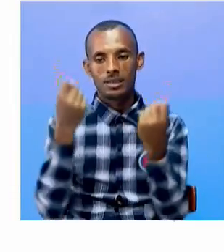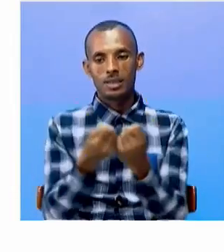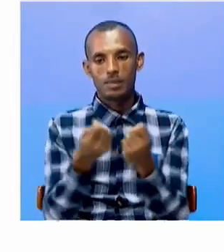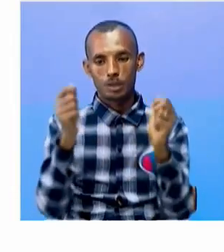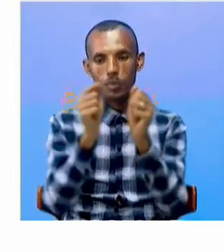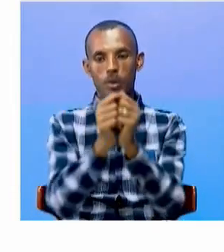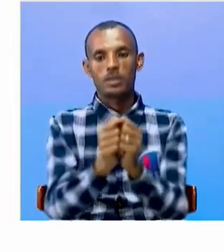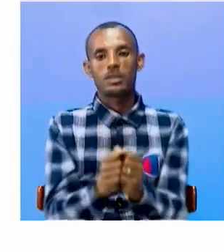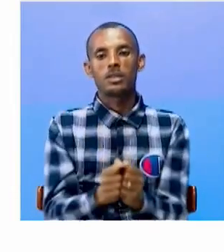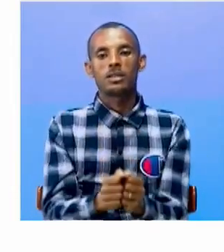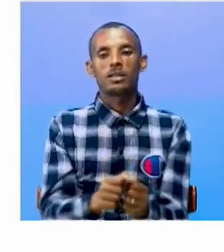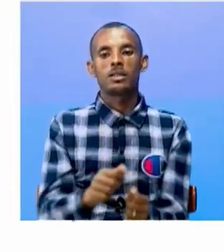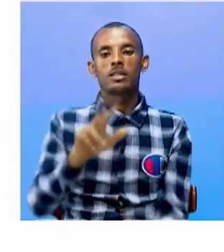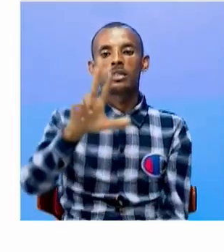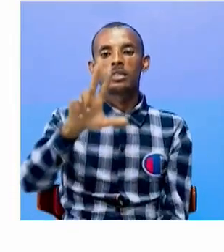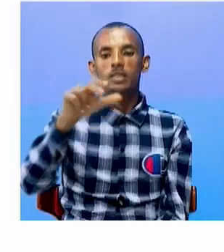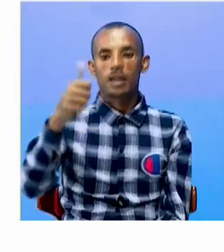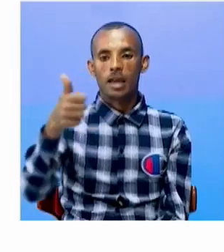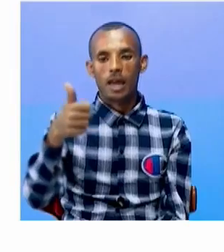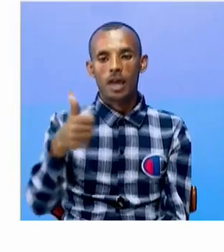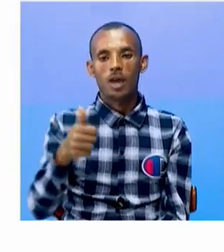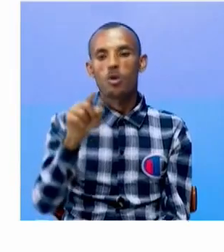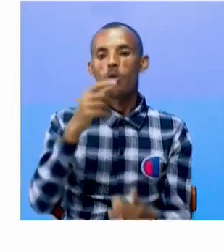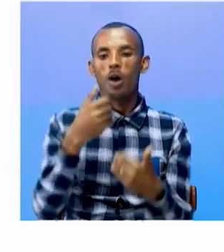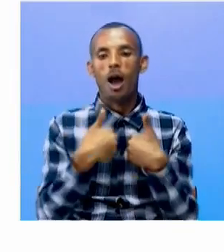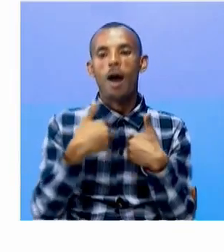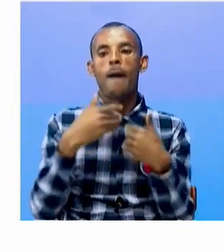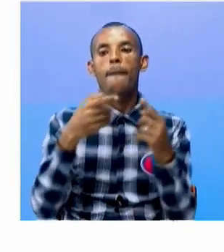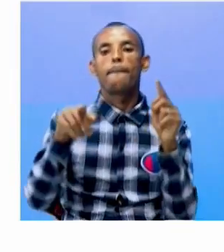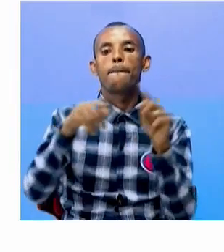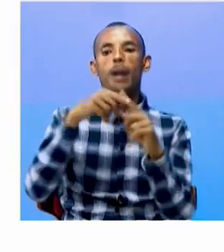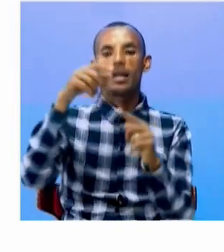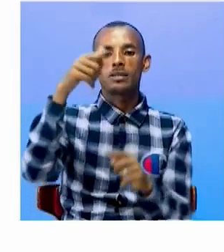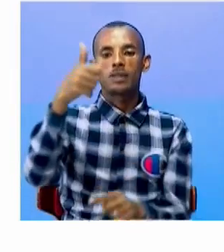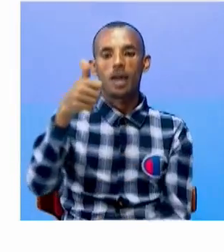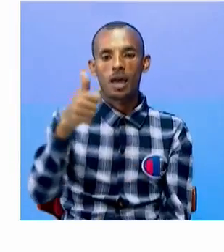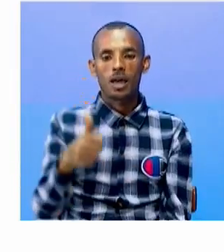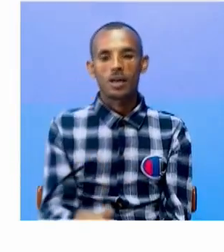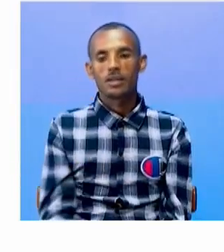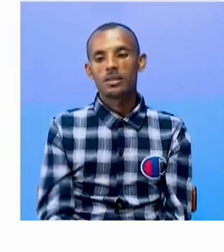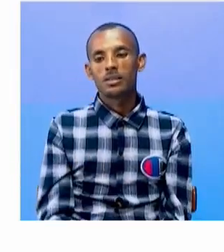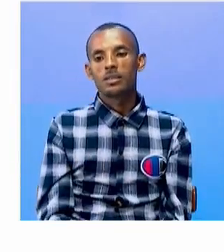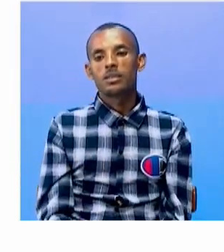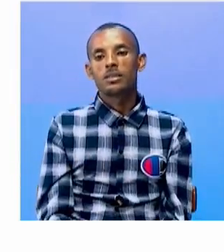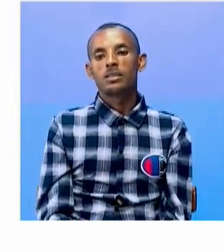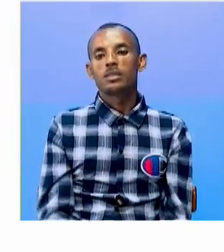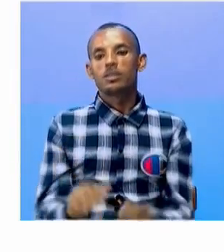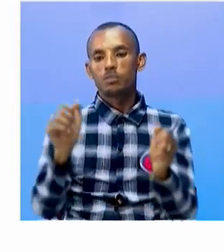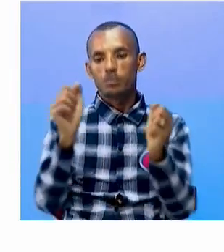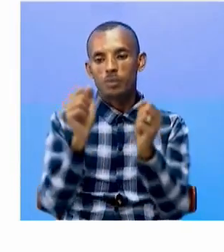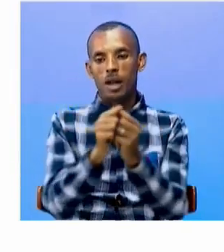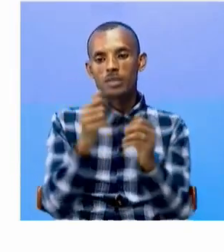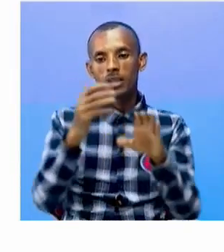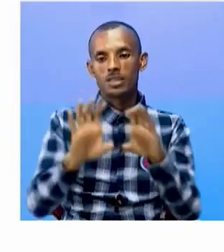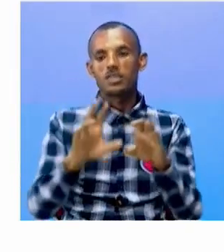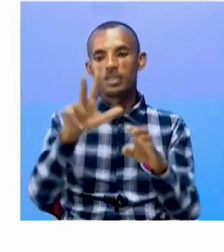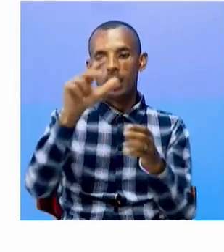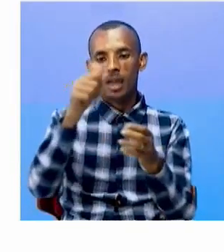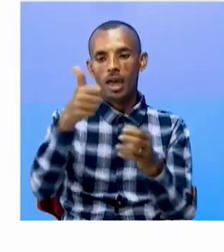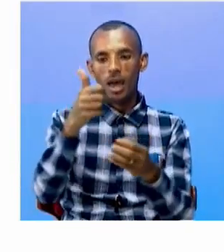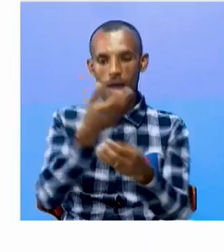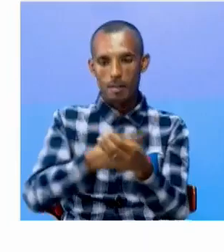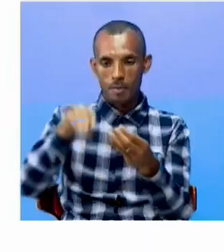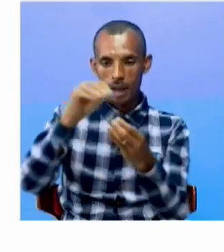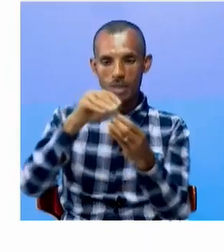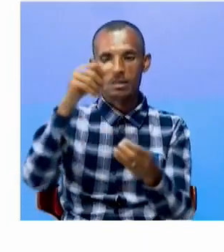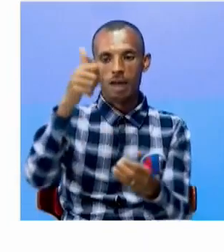3a, the like term for 3a, you have plus a here. So let's put them together. 3a